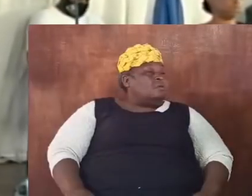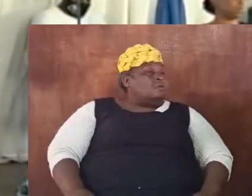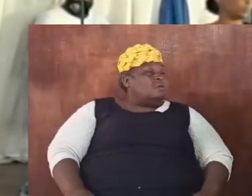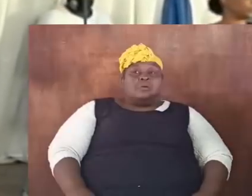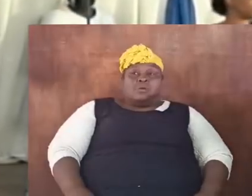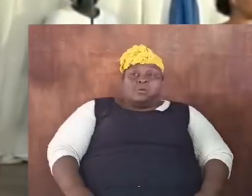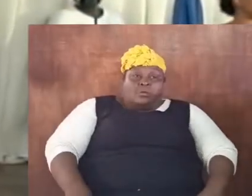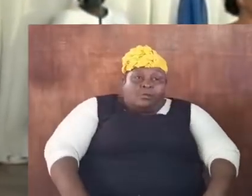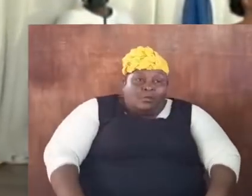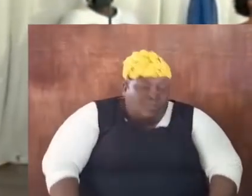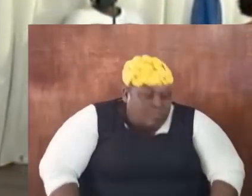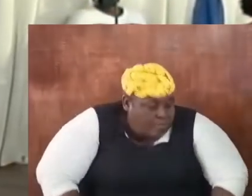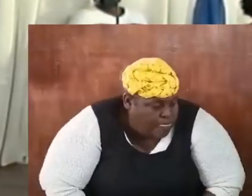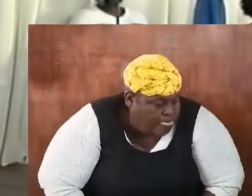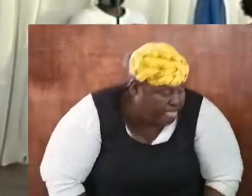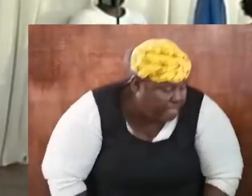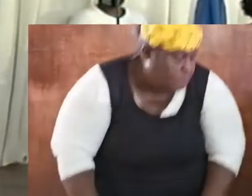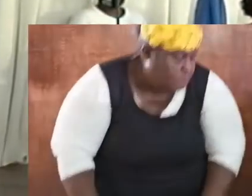As a child of God,